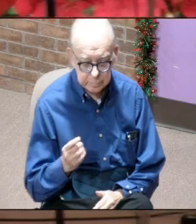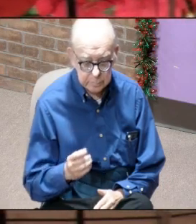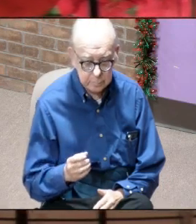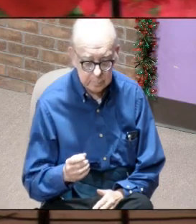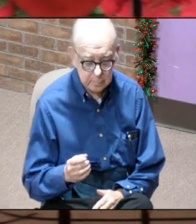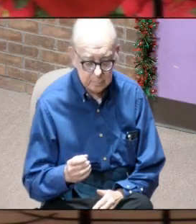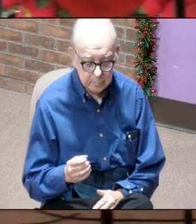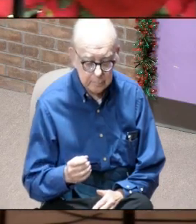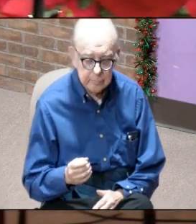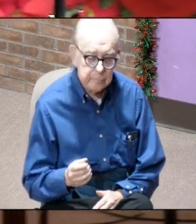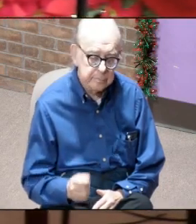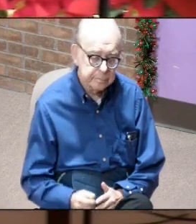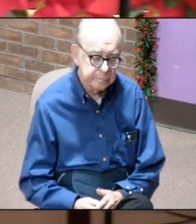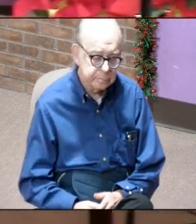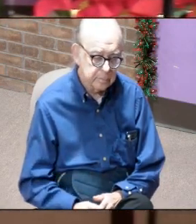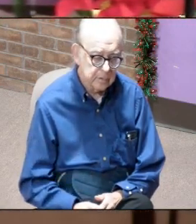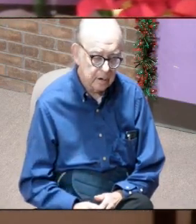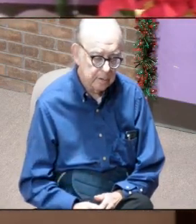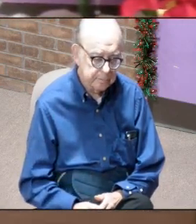in